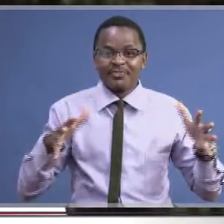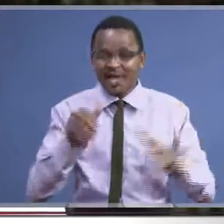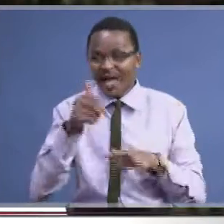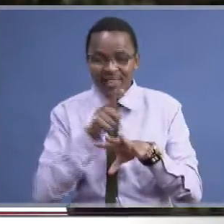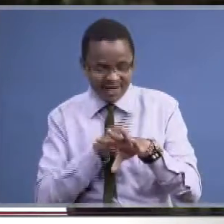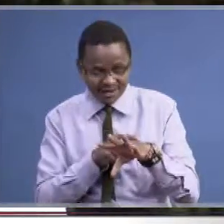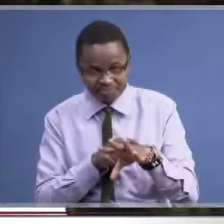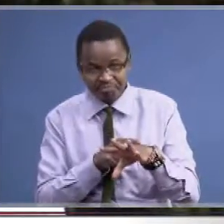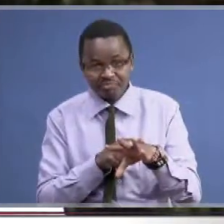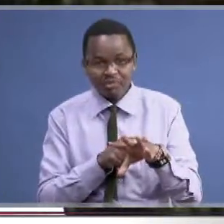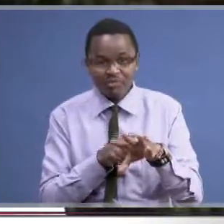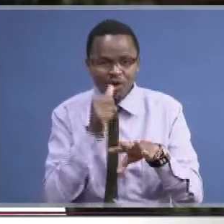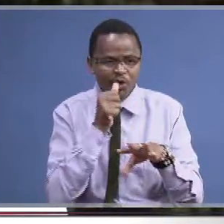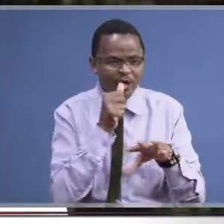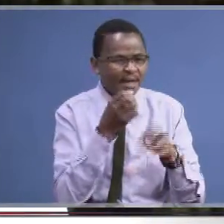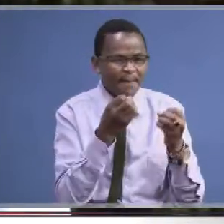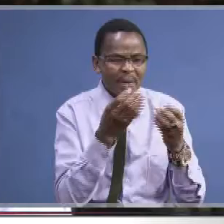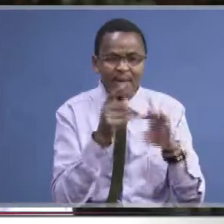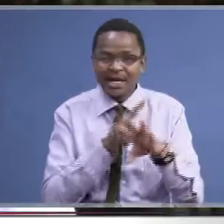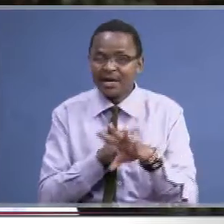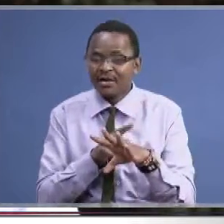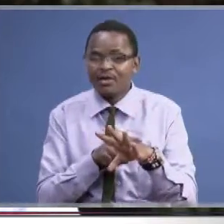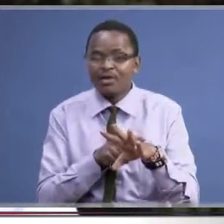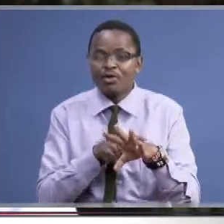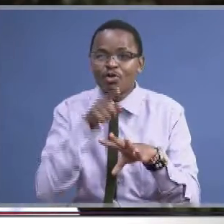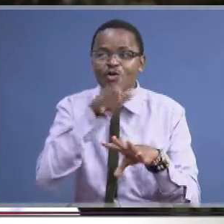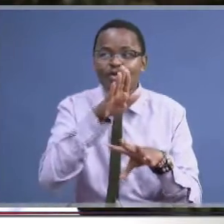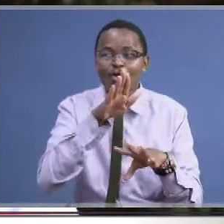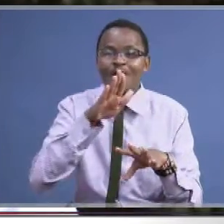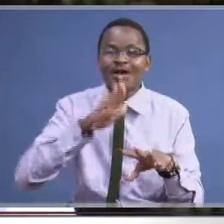watu wanakuambia ukinyonyesha sana,